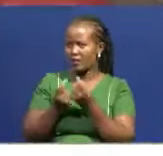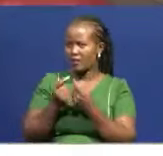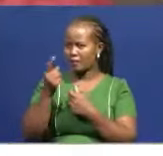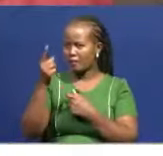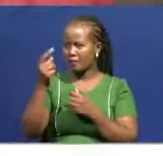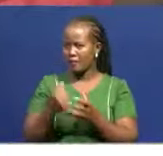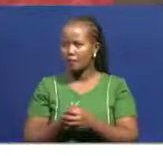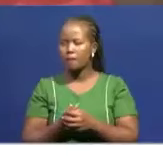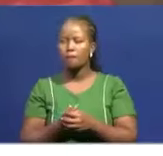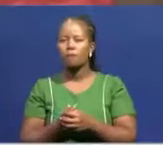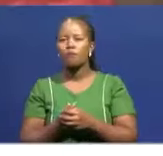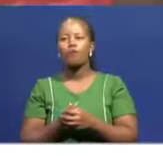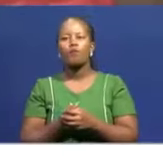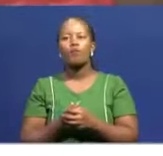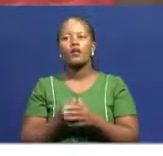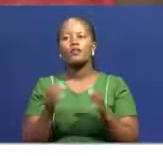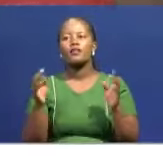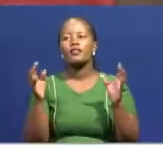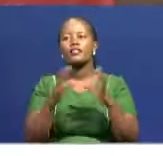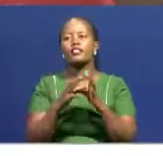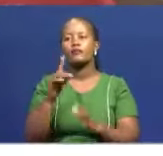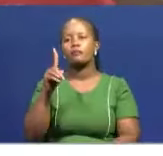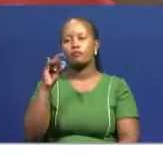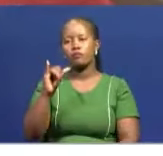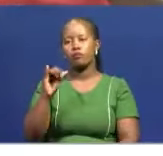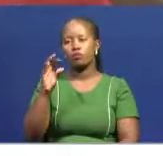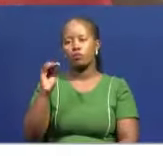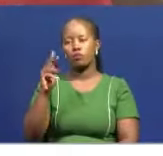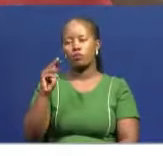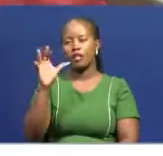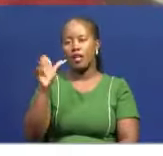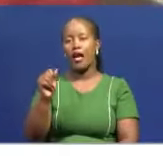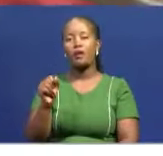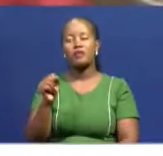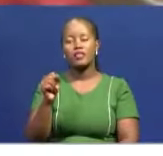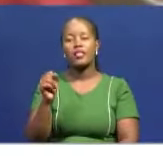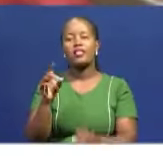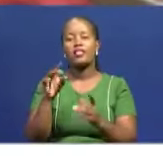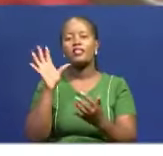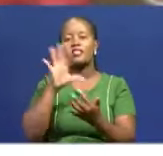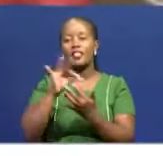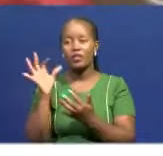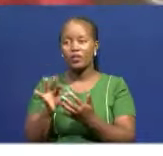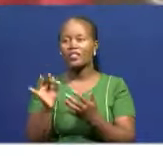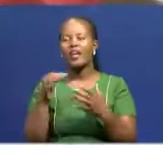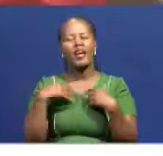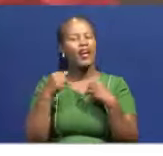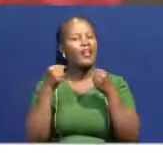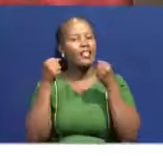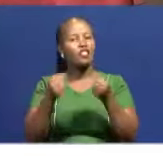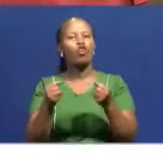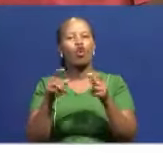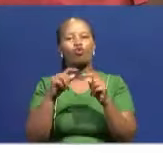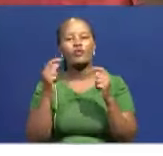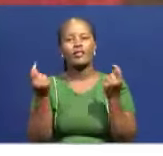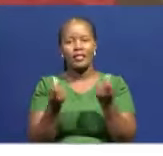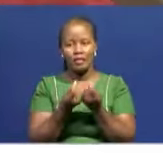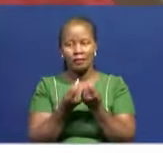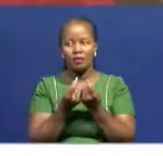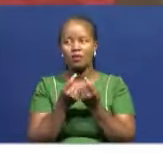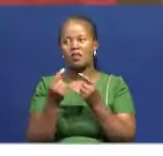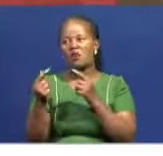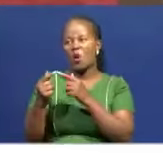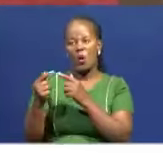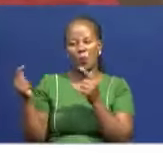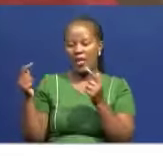One, what I picked up from the Lions selection is they had a very settled build-up to this. Their opponents didn't